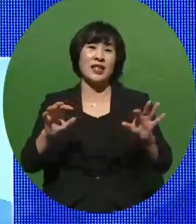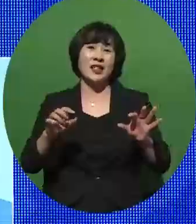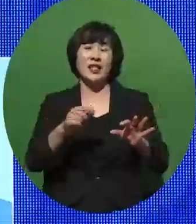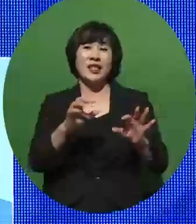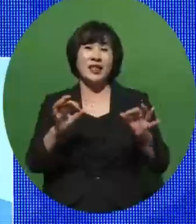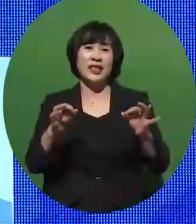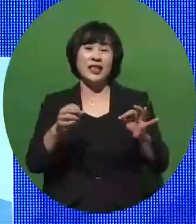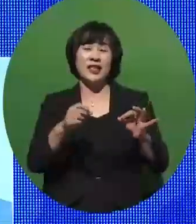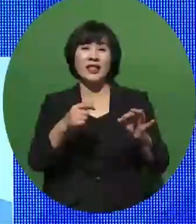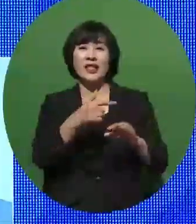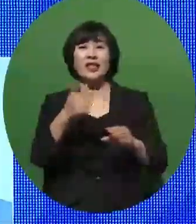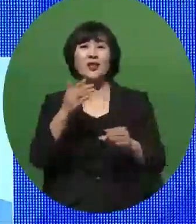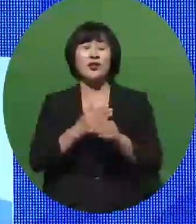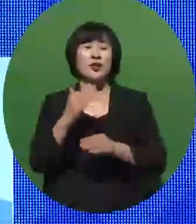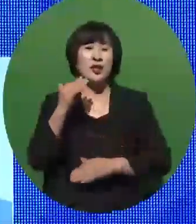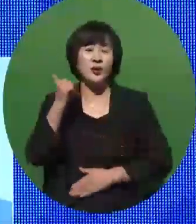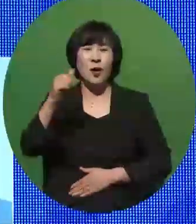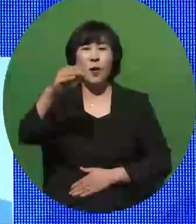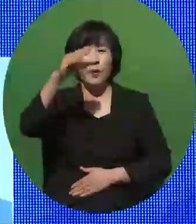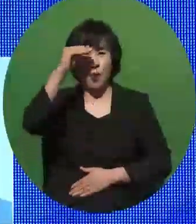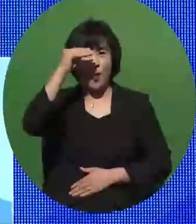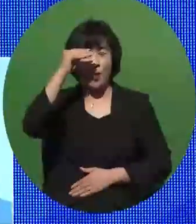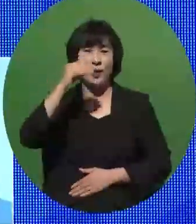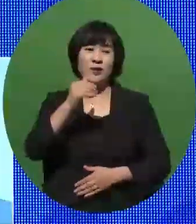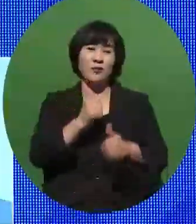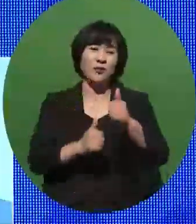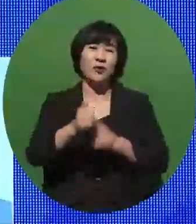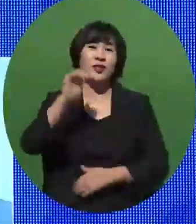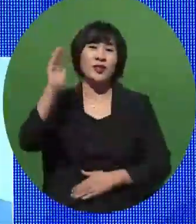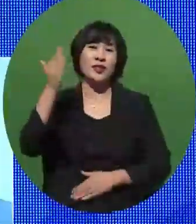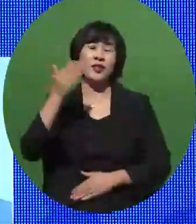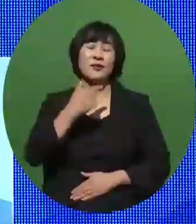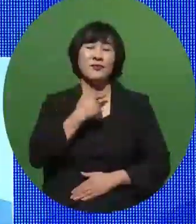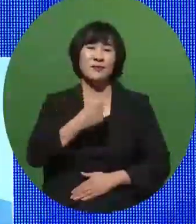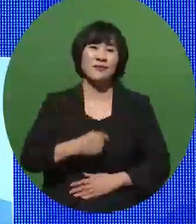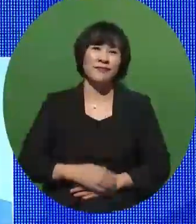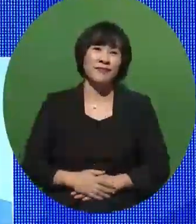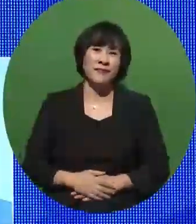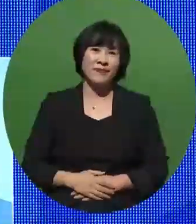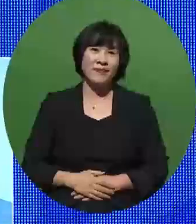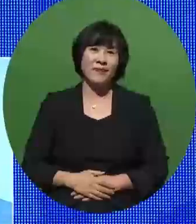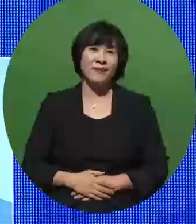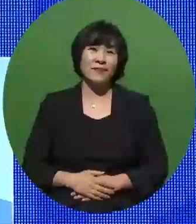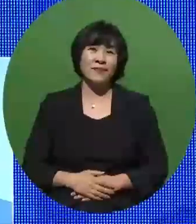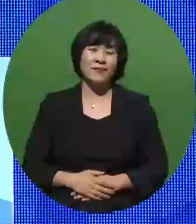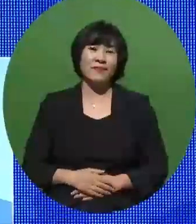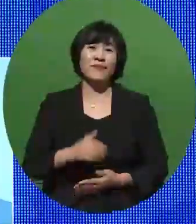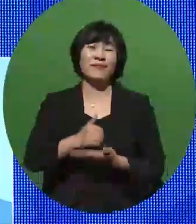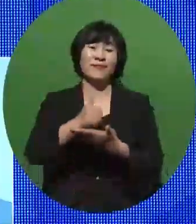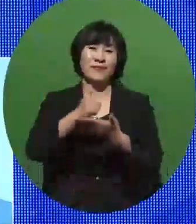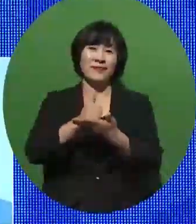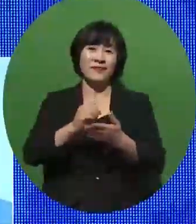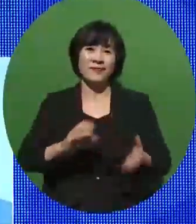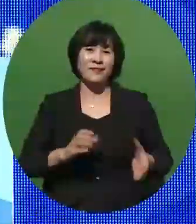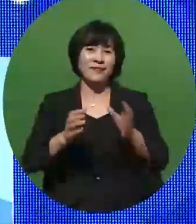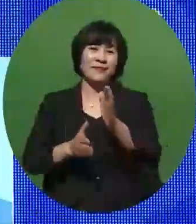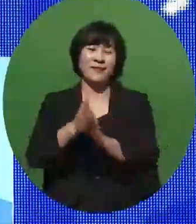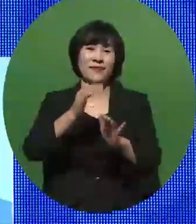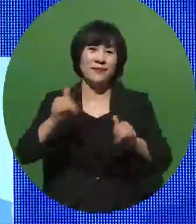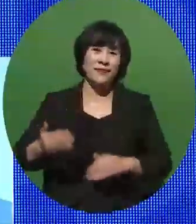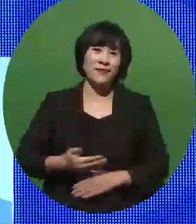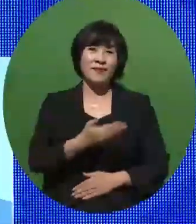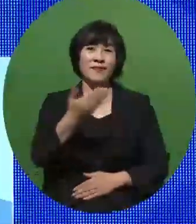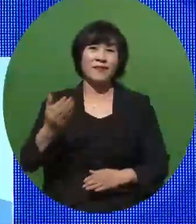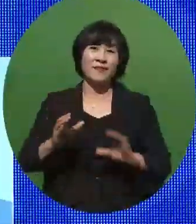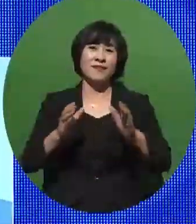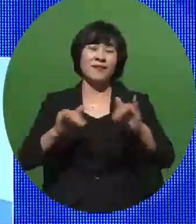of civilizational transformation with the consciousness and capabilities as a global citizen and world leader